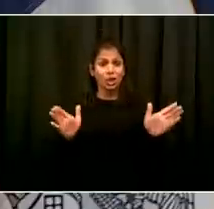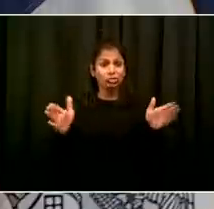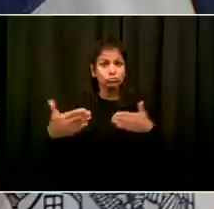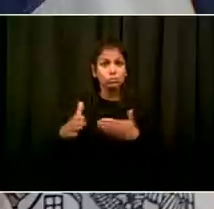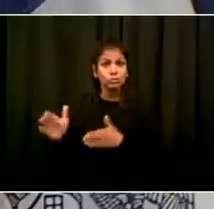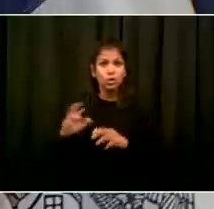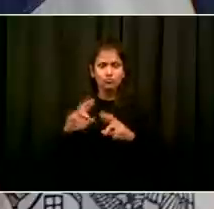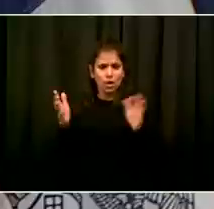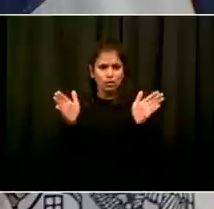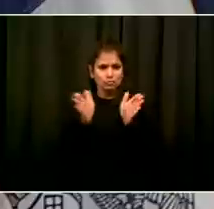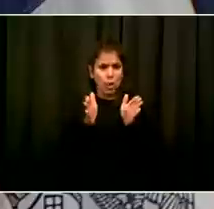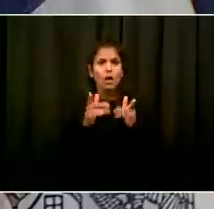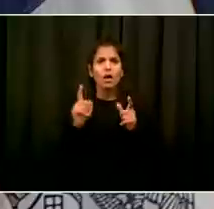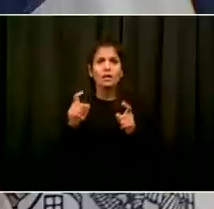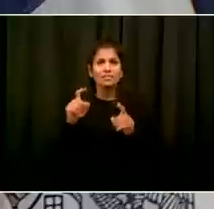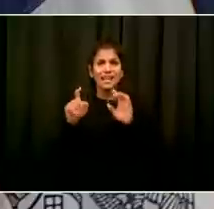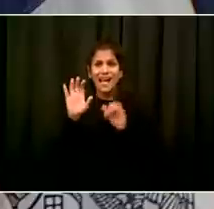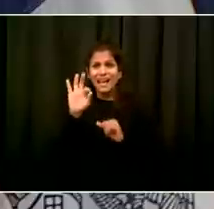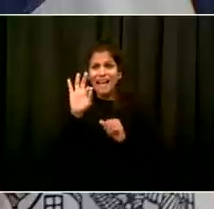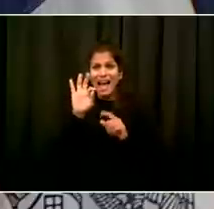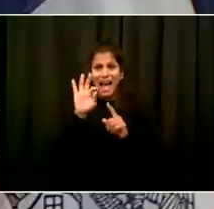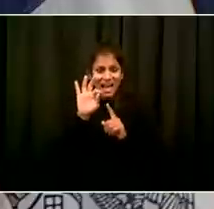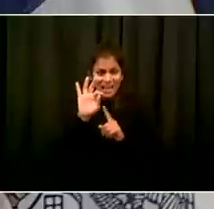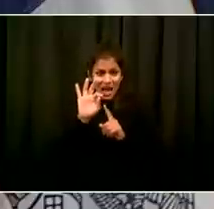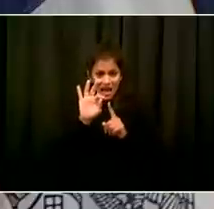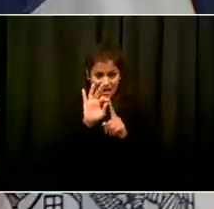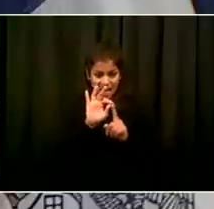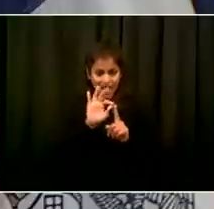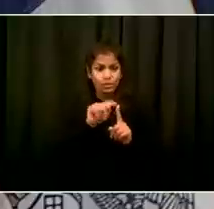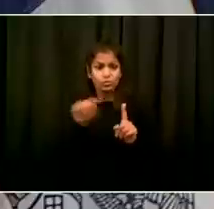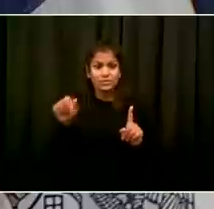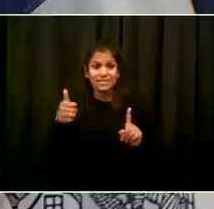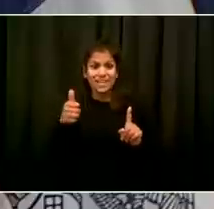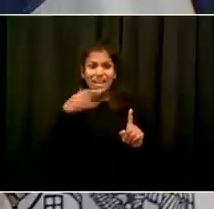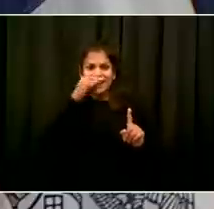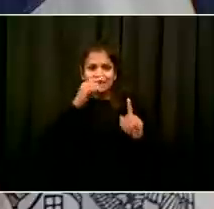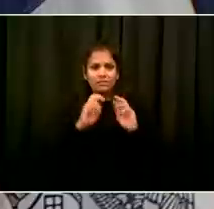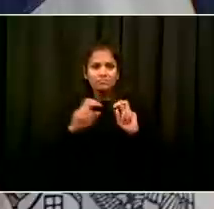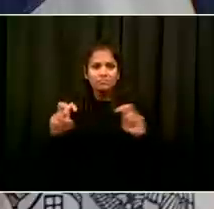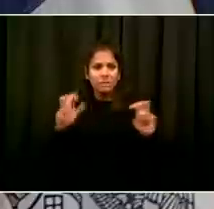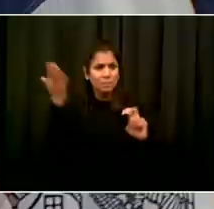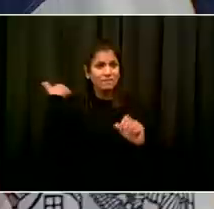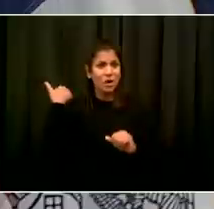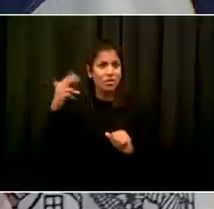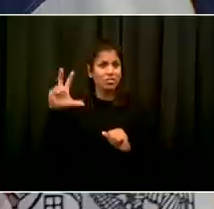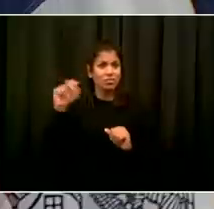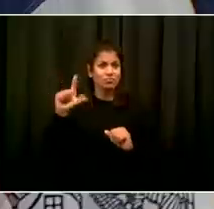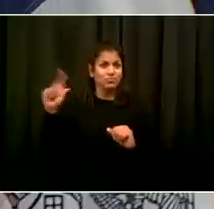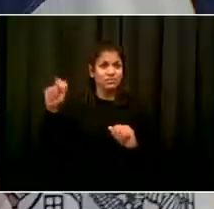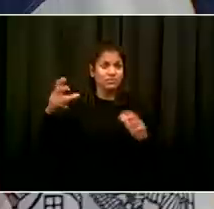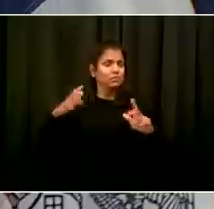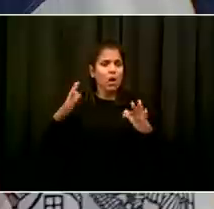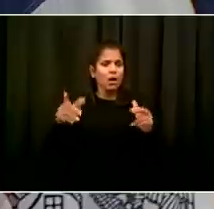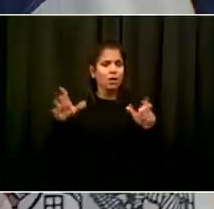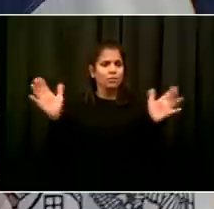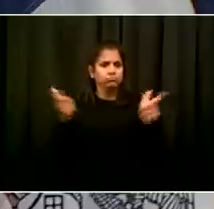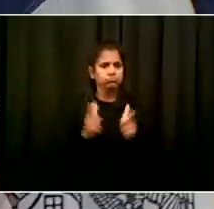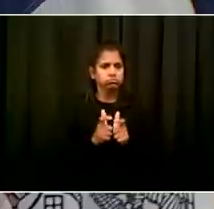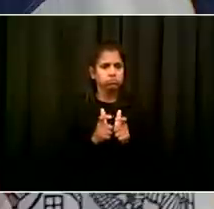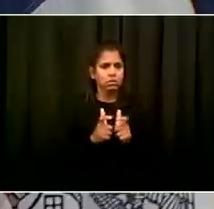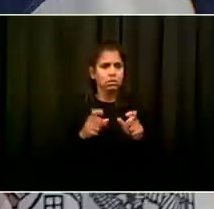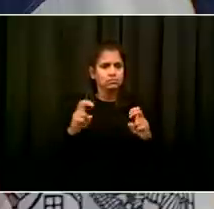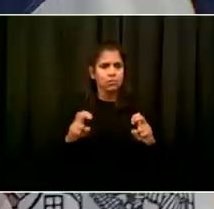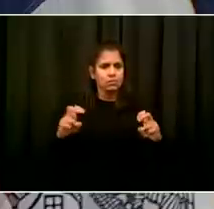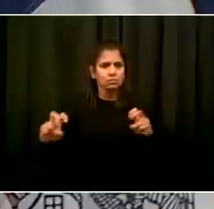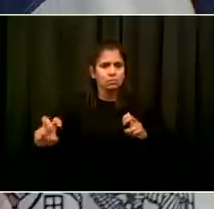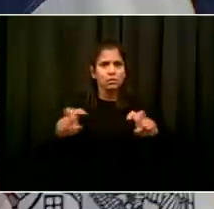history. Cleaning constantly, ventilation, you name it. All of these approaches layered on top of each other.